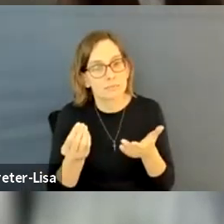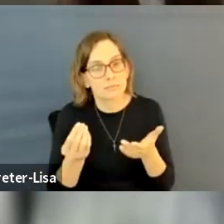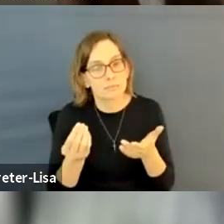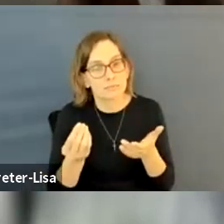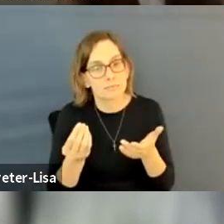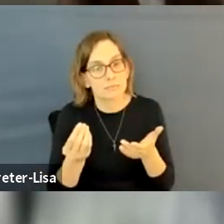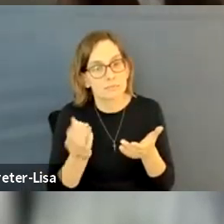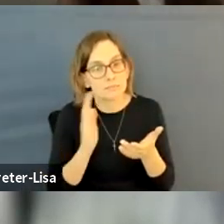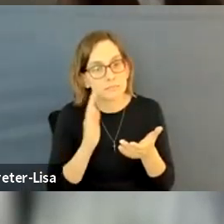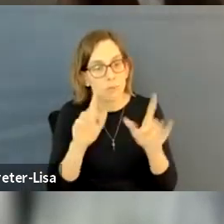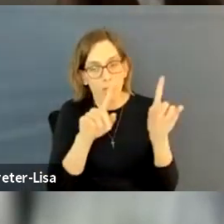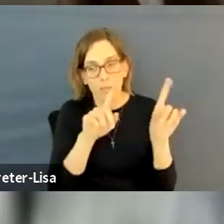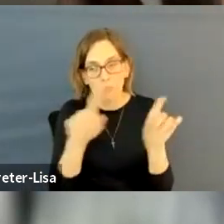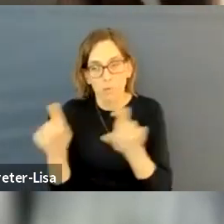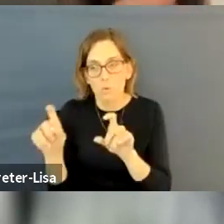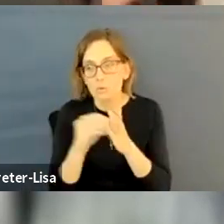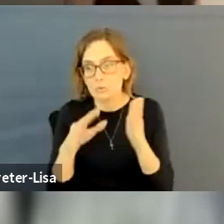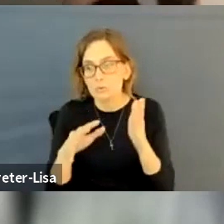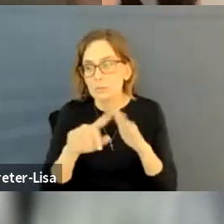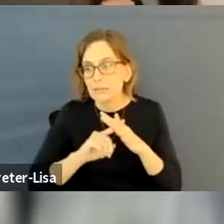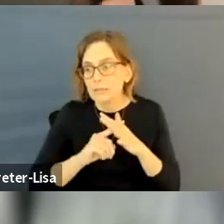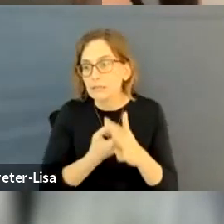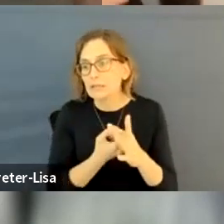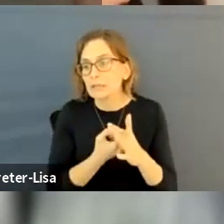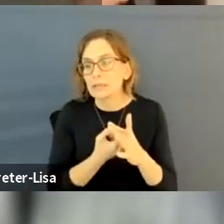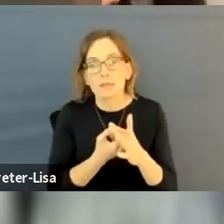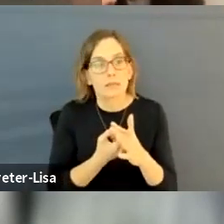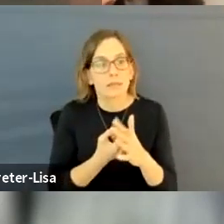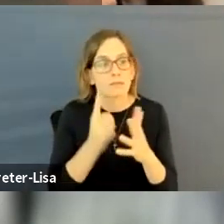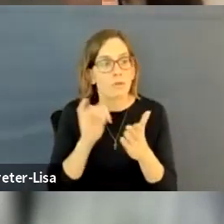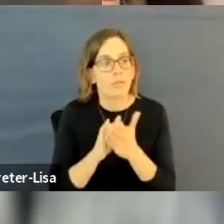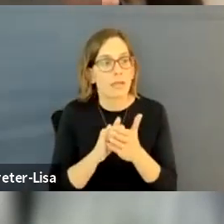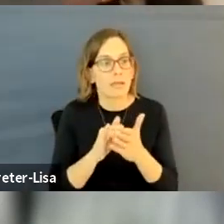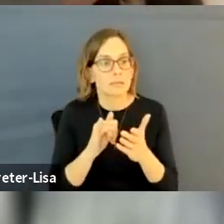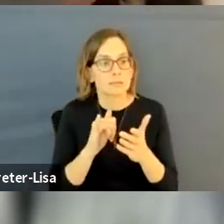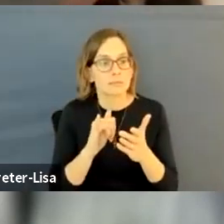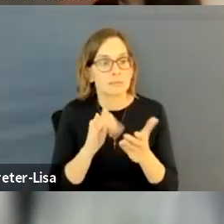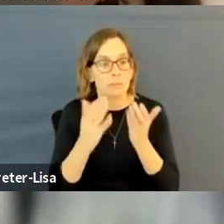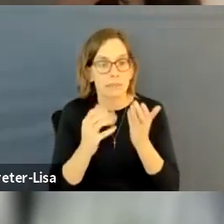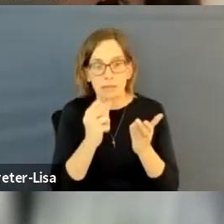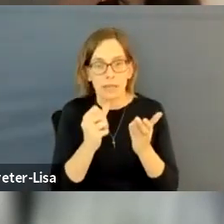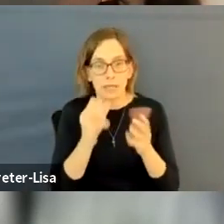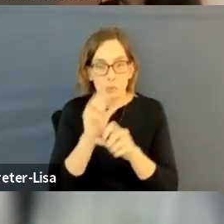told the students at the beginning that some of my pronunciation probably you guys not used to. So I'm really happy to